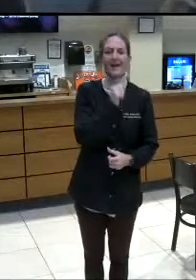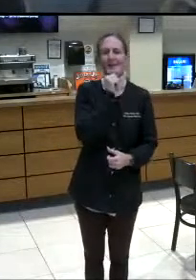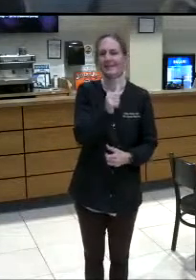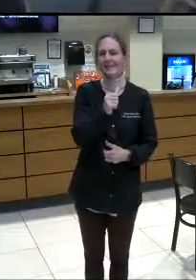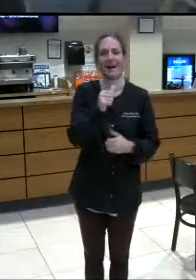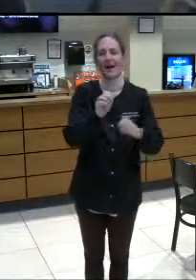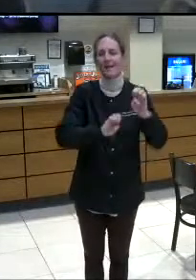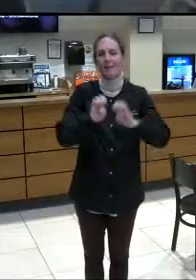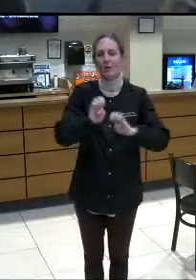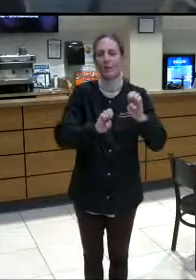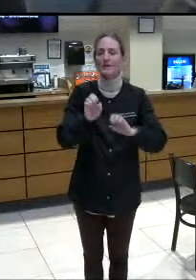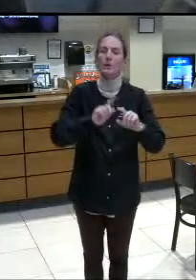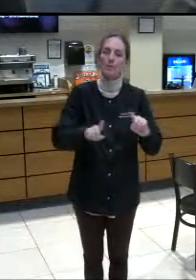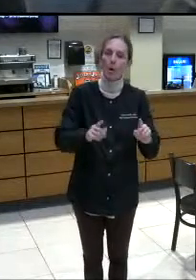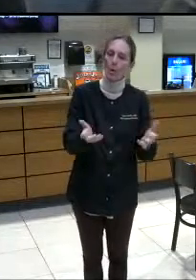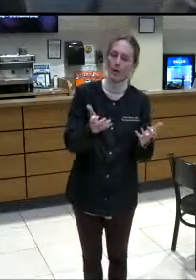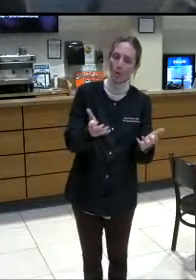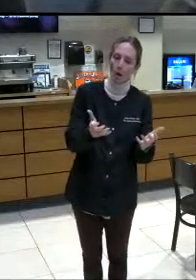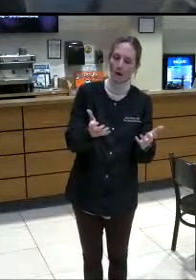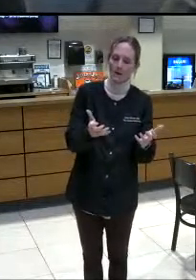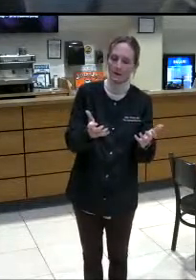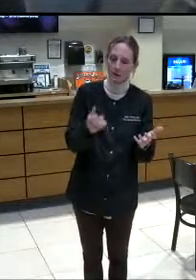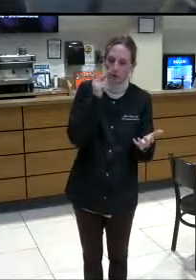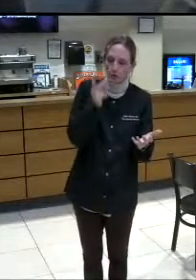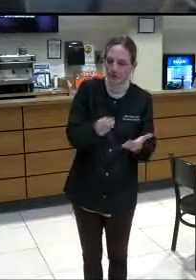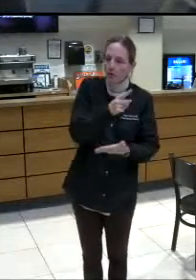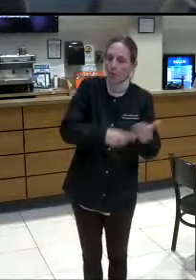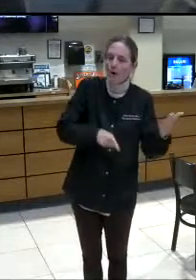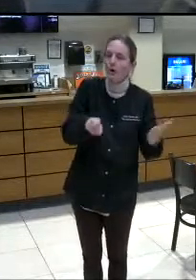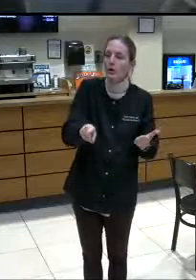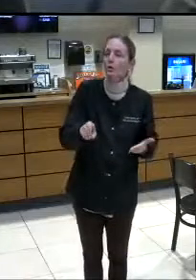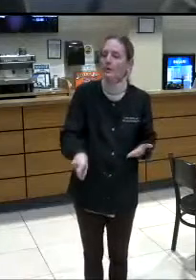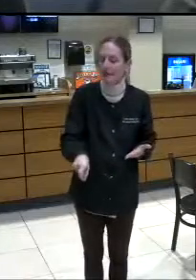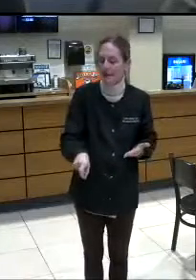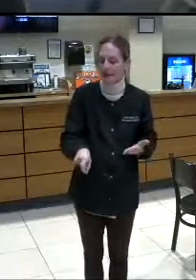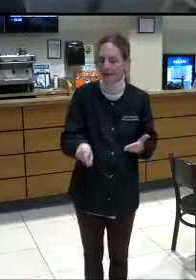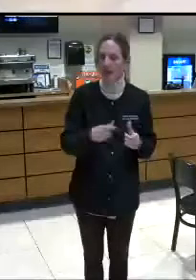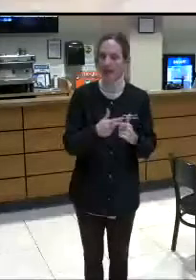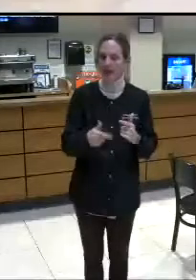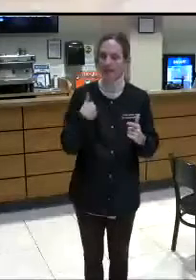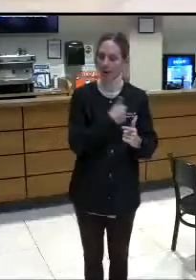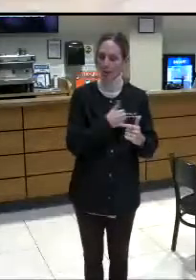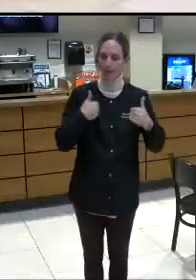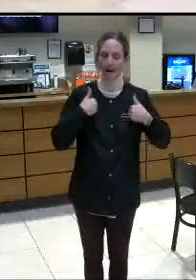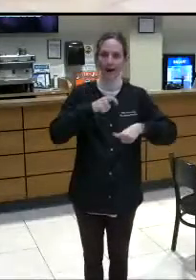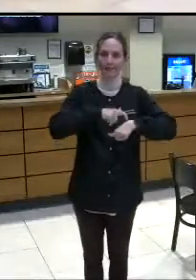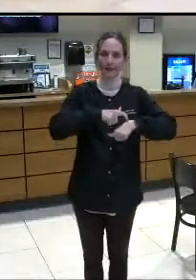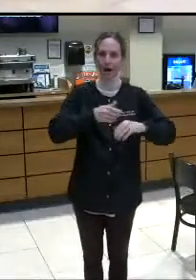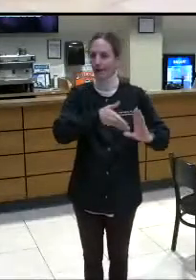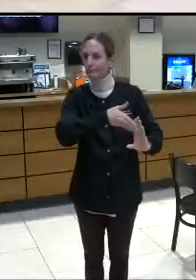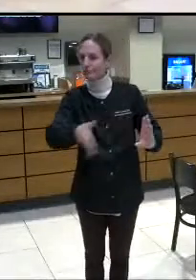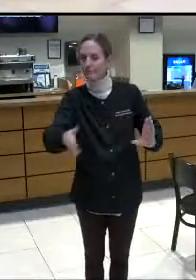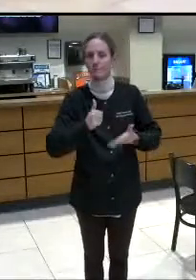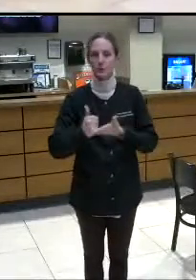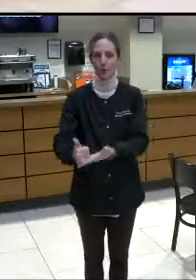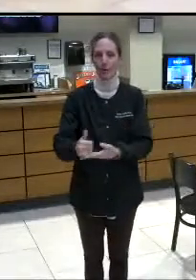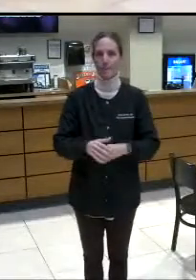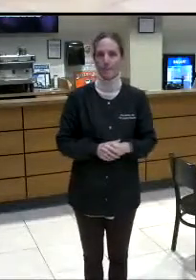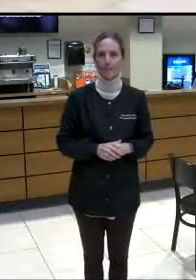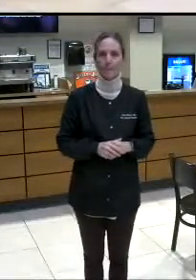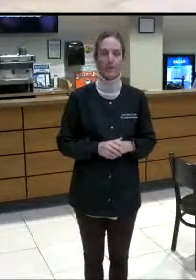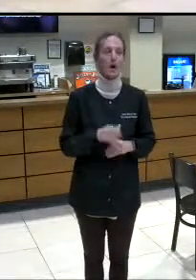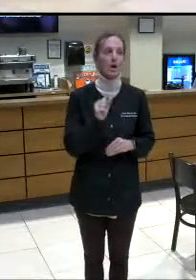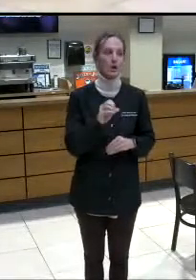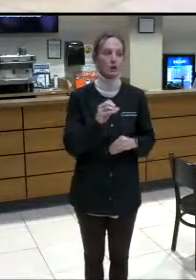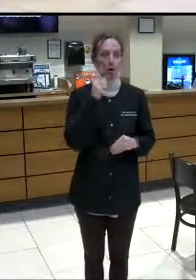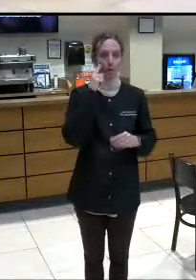us what you need so we can help you get where you're trying to go. And I think even for me and Dr. Thomas